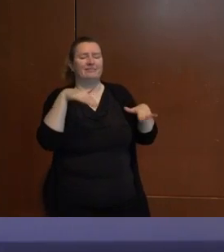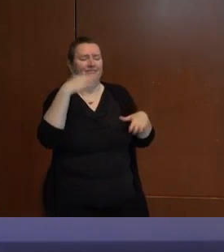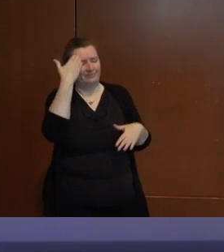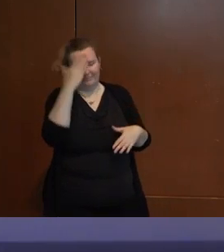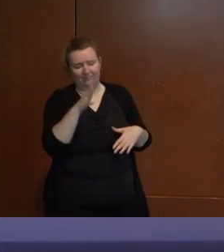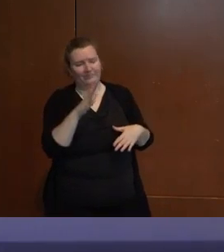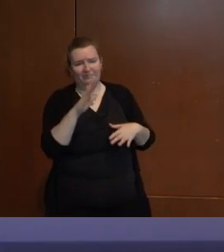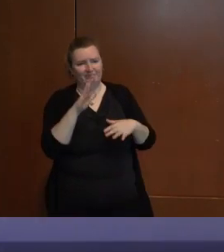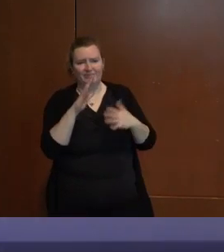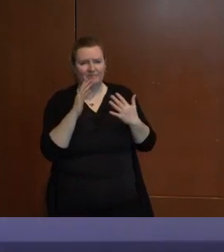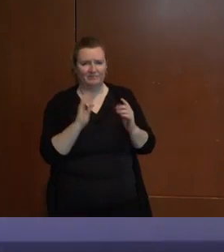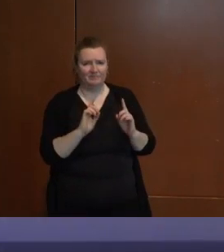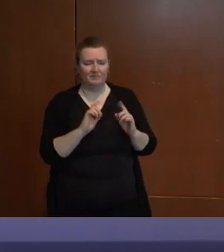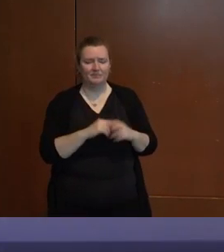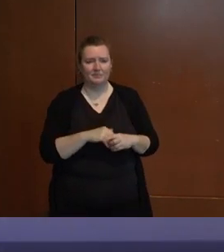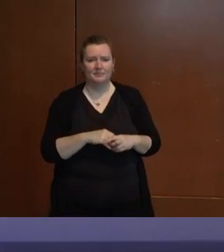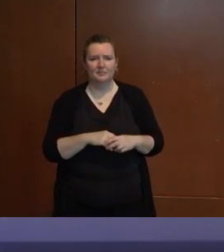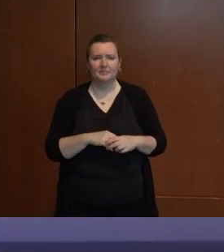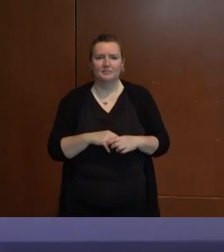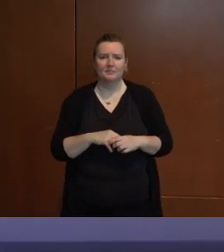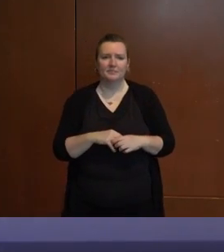good in the back, sir? Dave?